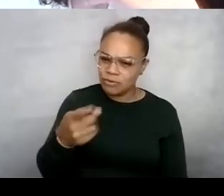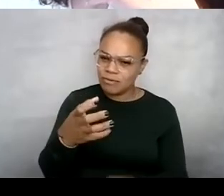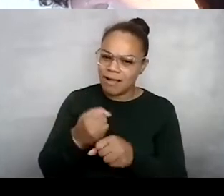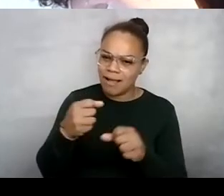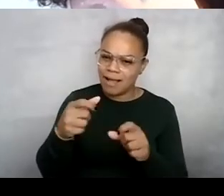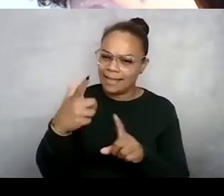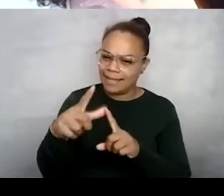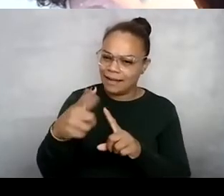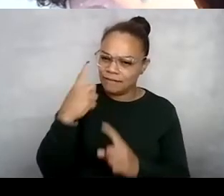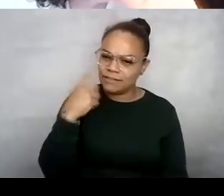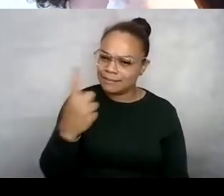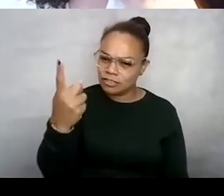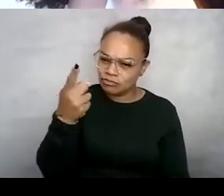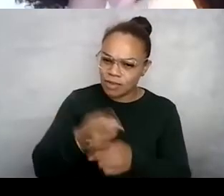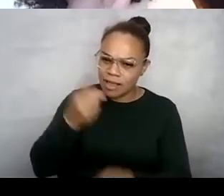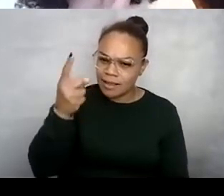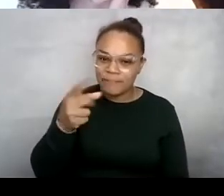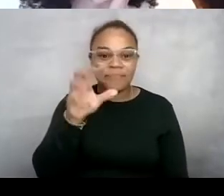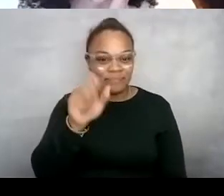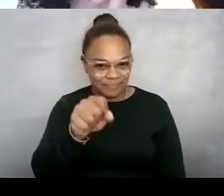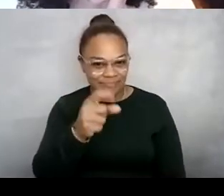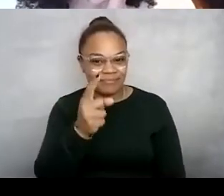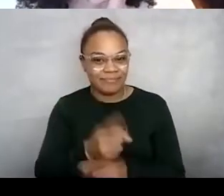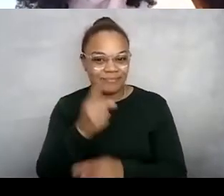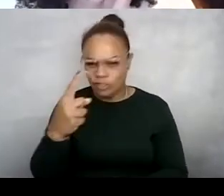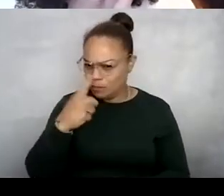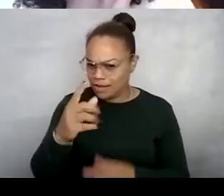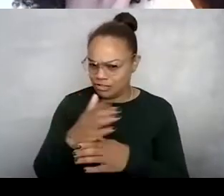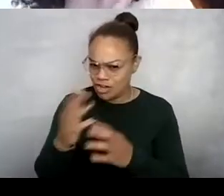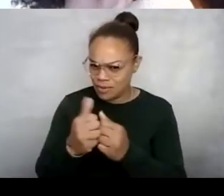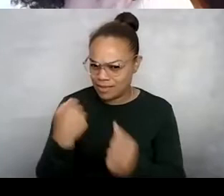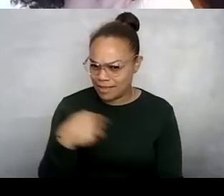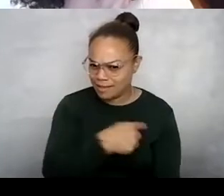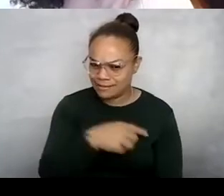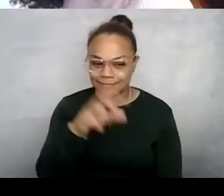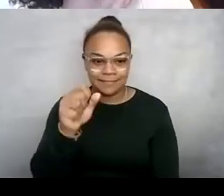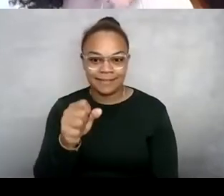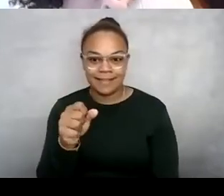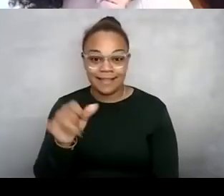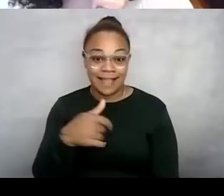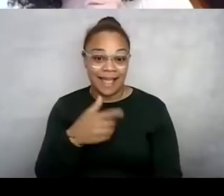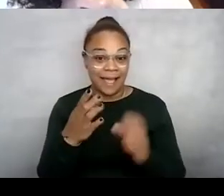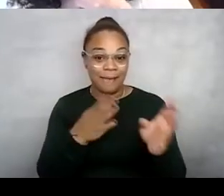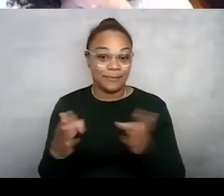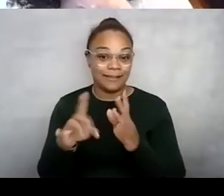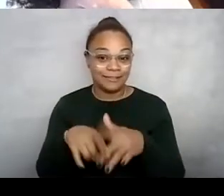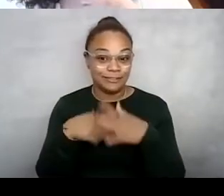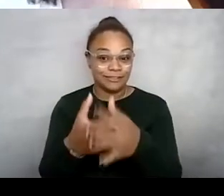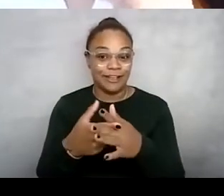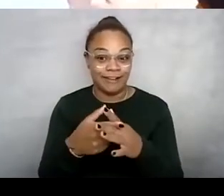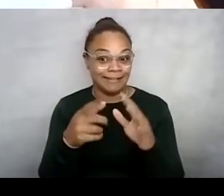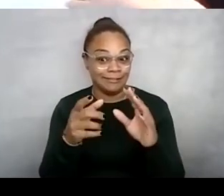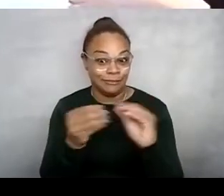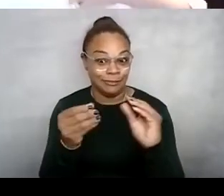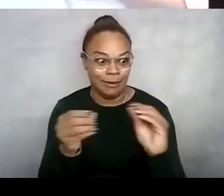Just. Yes, I thought I was going to have to. I thought I was going to get into a story. I was like, no, I was out of town. I was at Nadine's house,